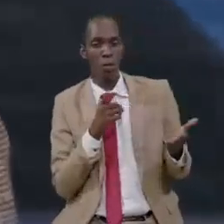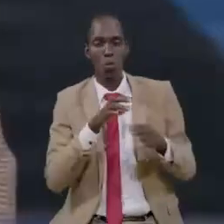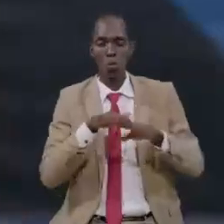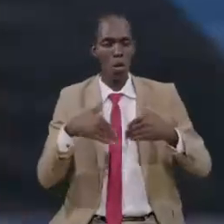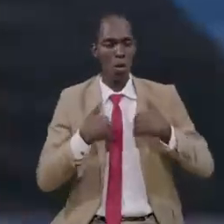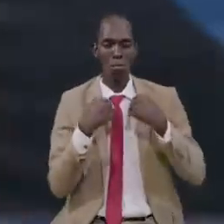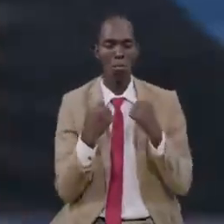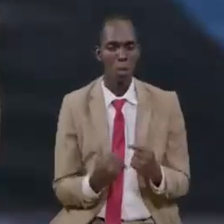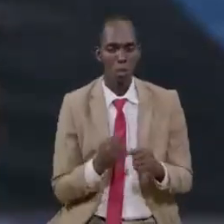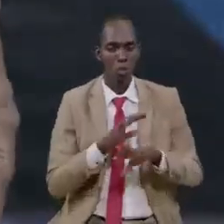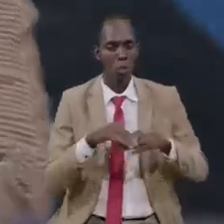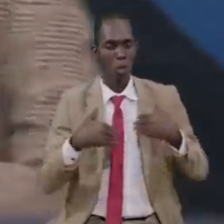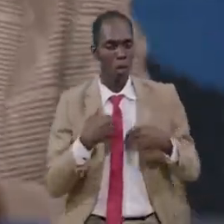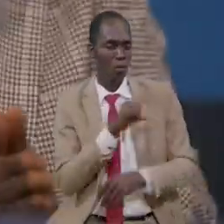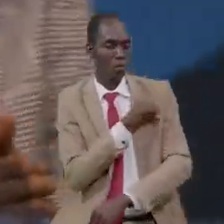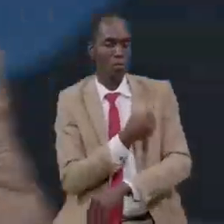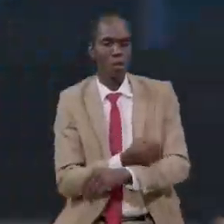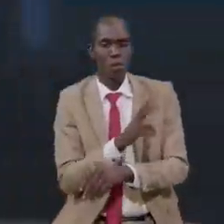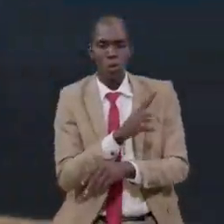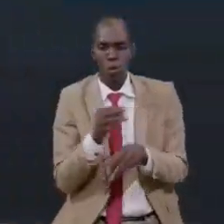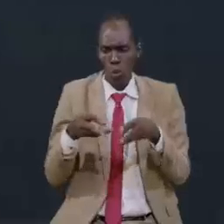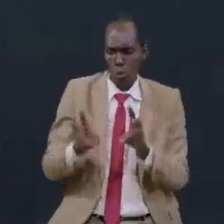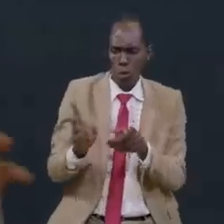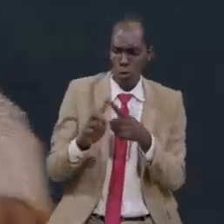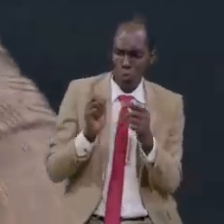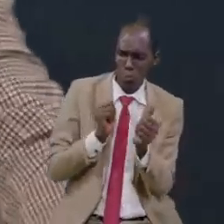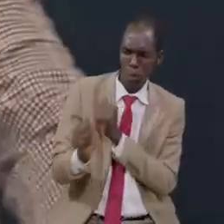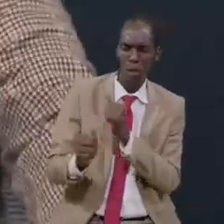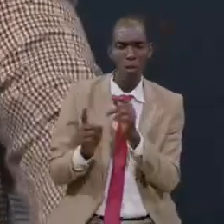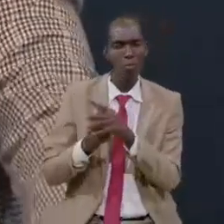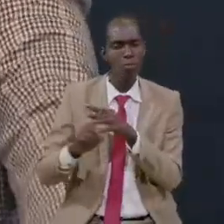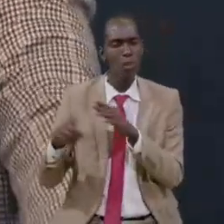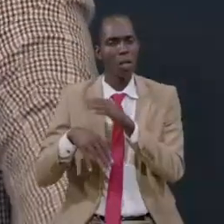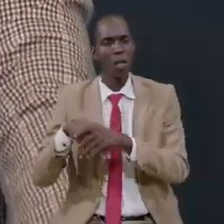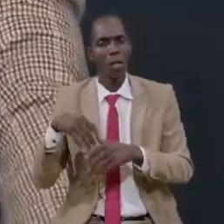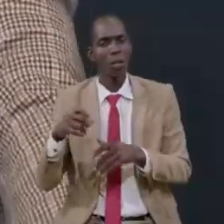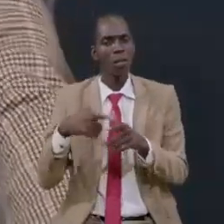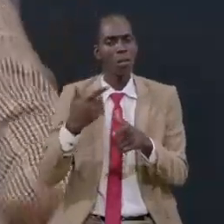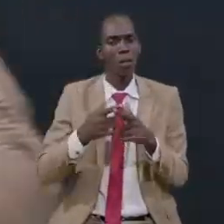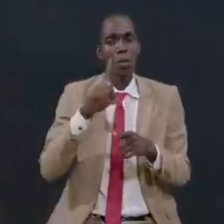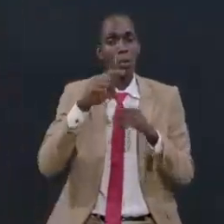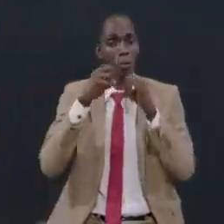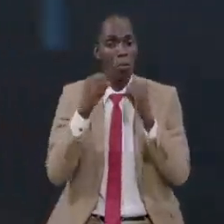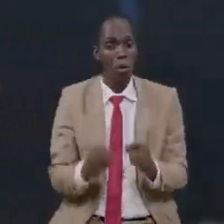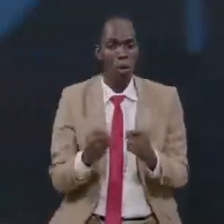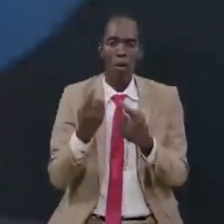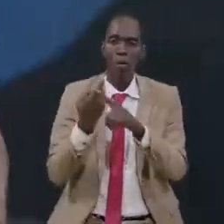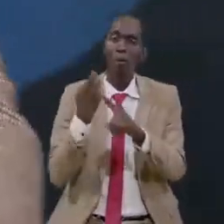there's no open door to come out, and then a power comes from on high